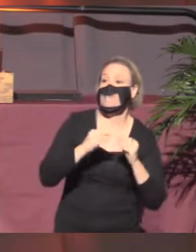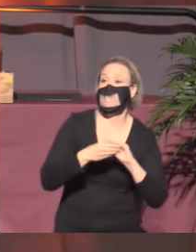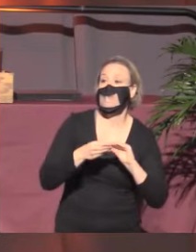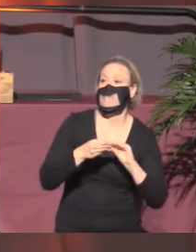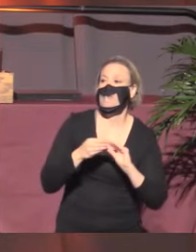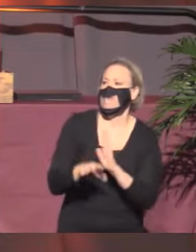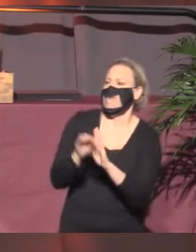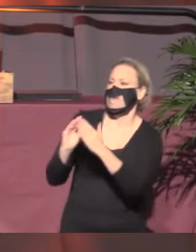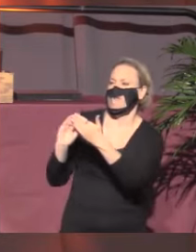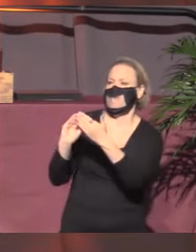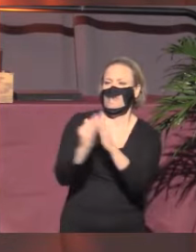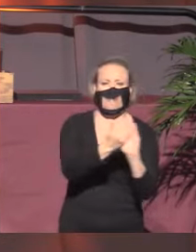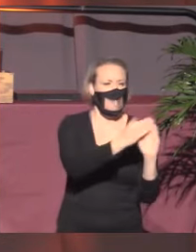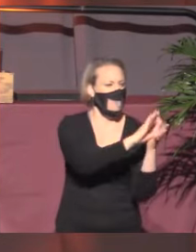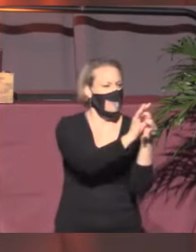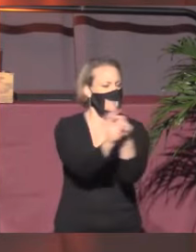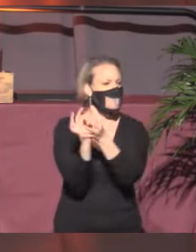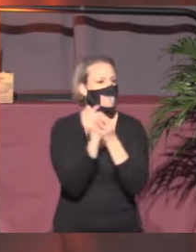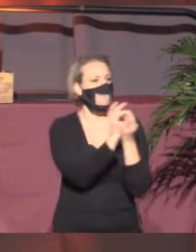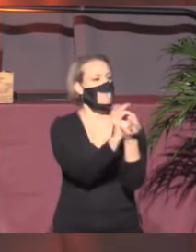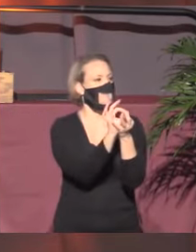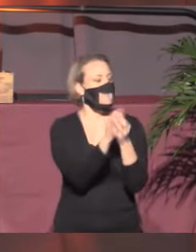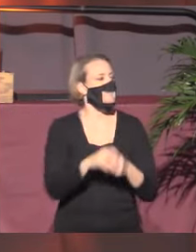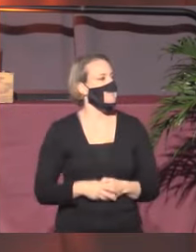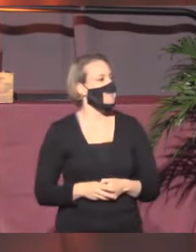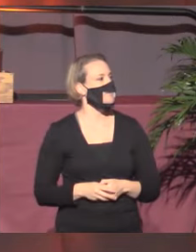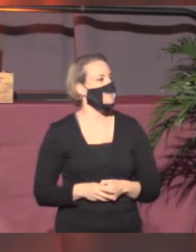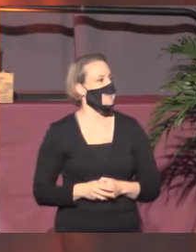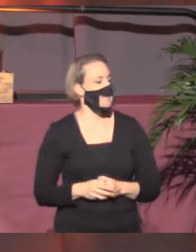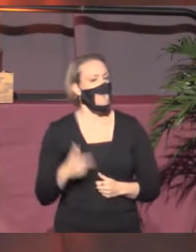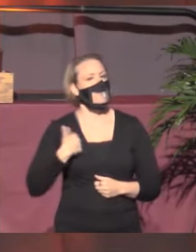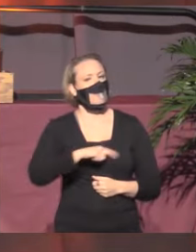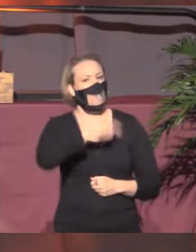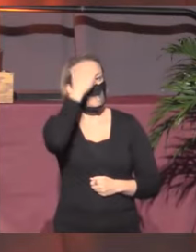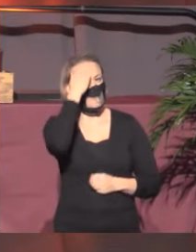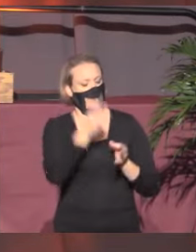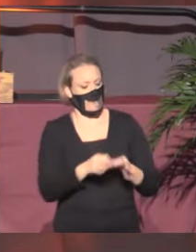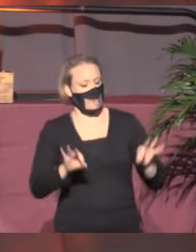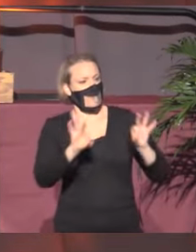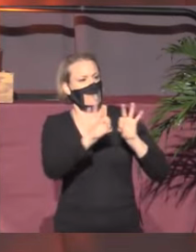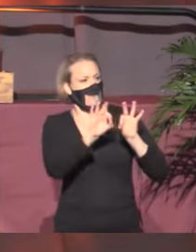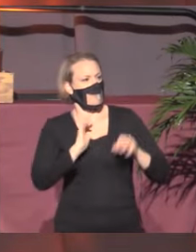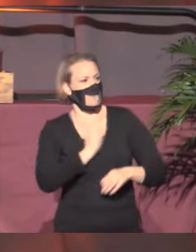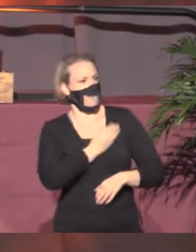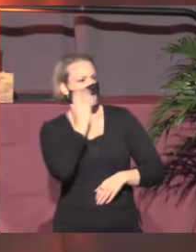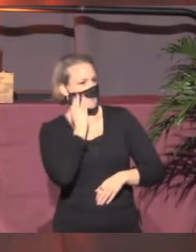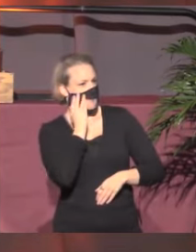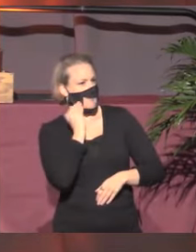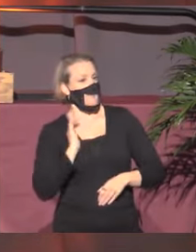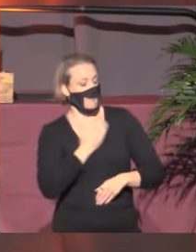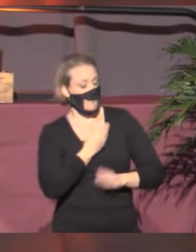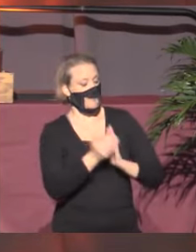were. As a class, we knew the importance of what we had, and we worked to make it the best that it could